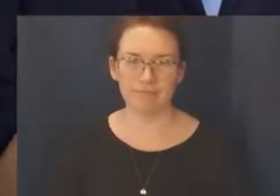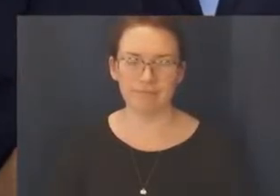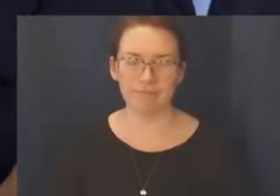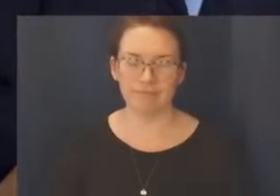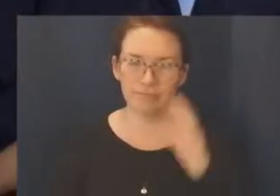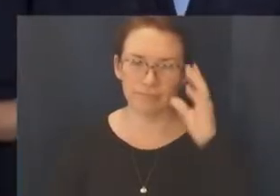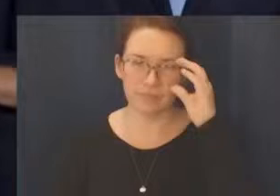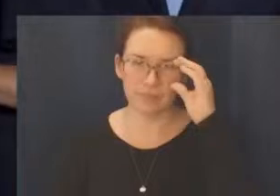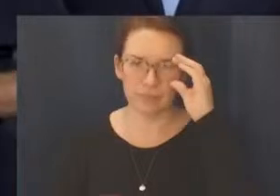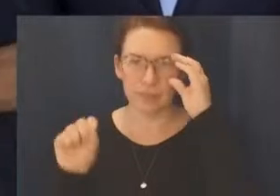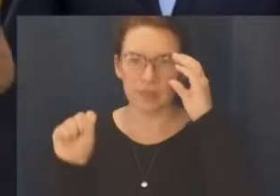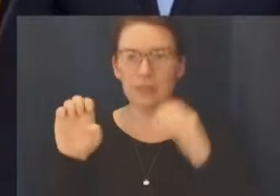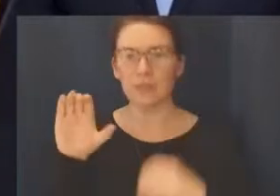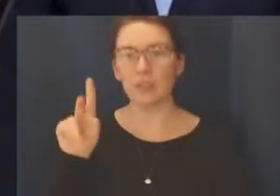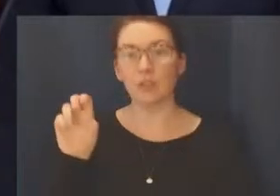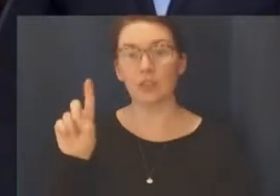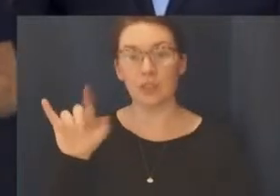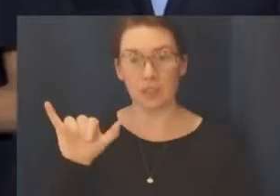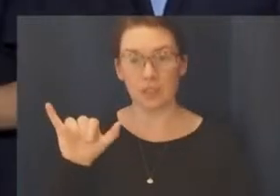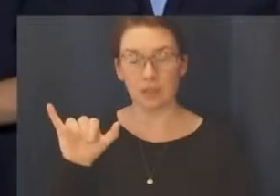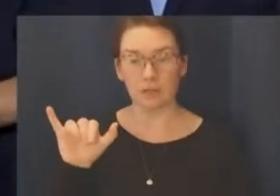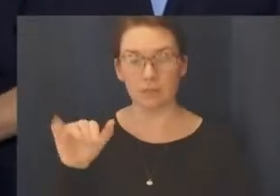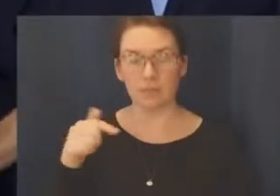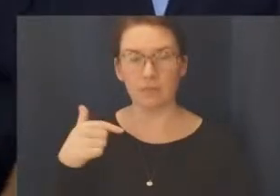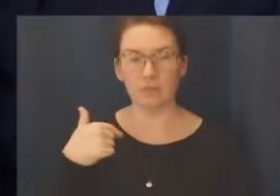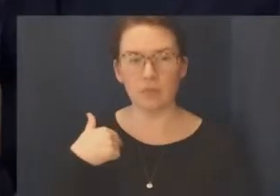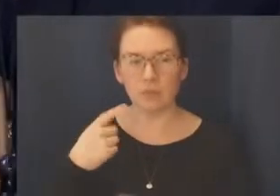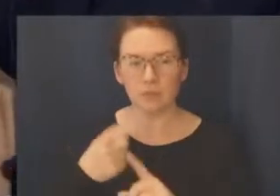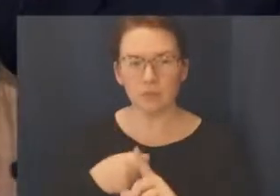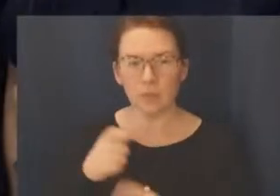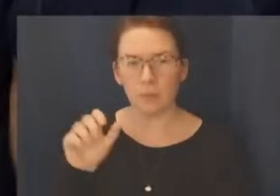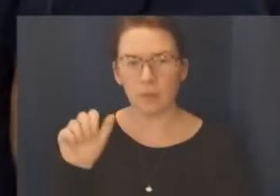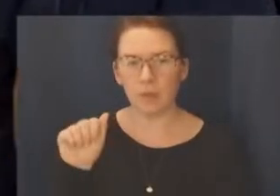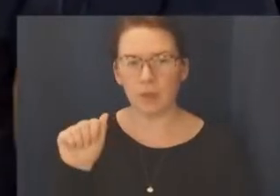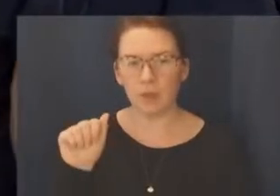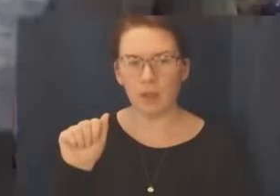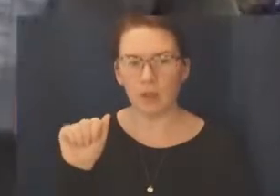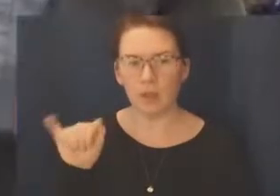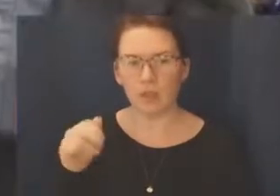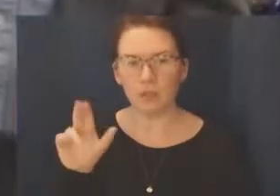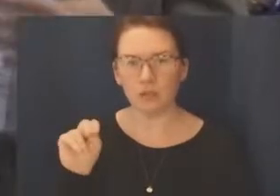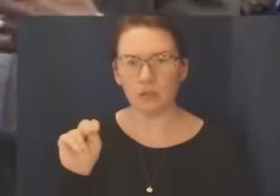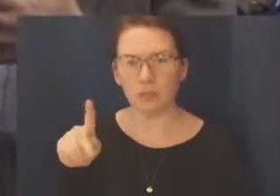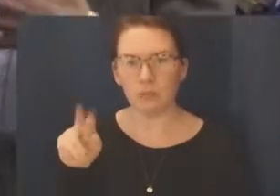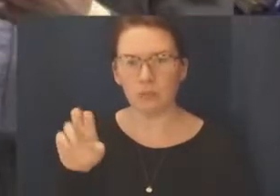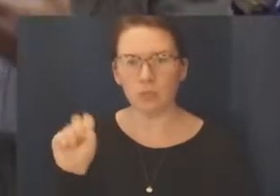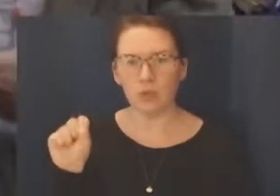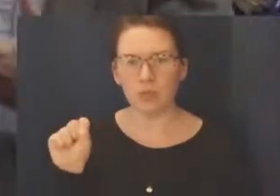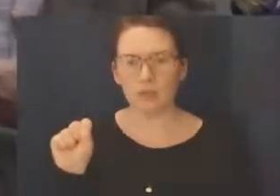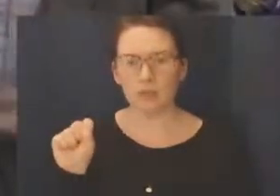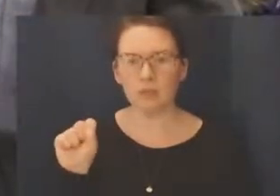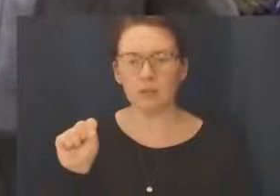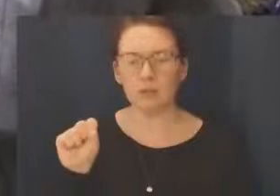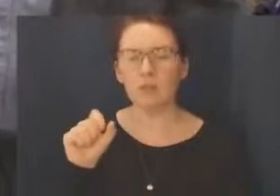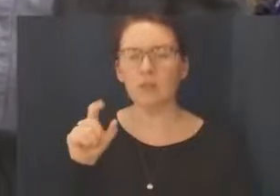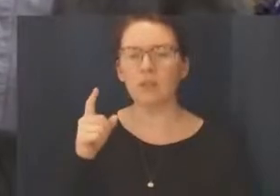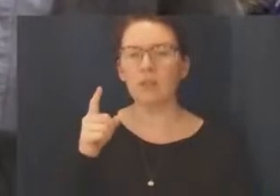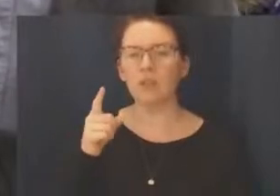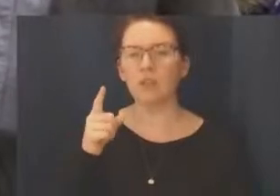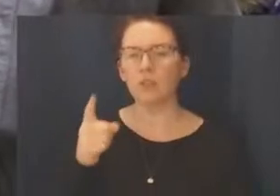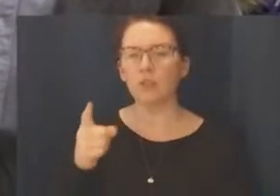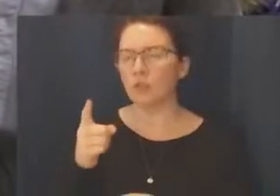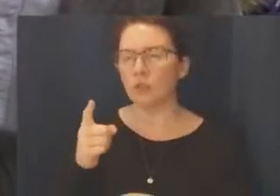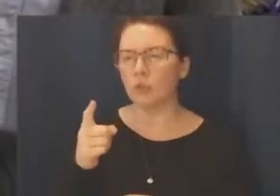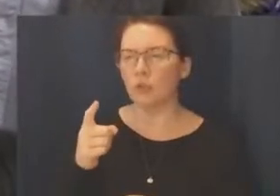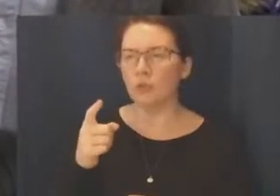Secretary Kennedy, Issam Ahmed here from Agence France Presse. Just on the political dimensions, do you sort of give credit to the